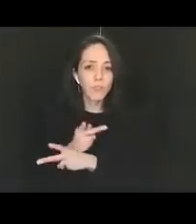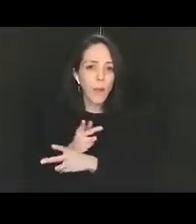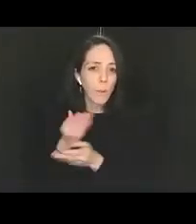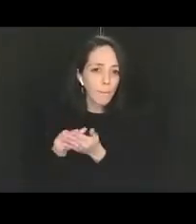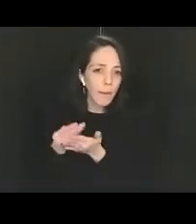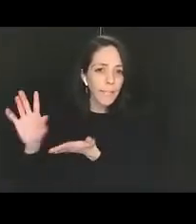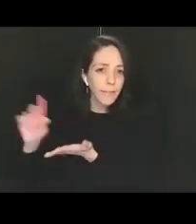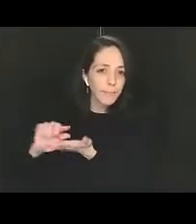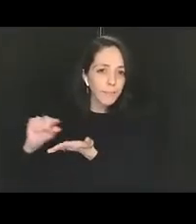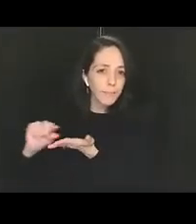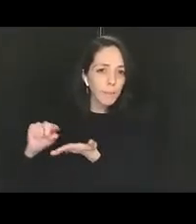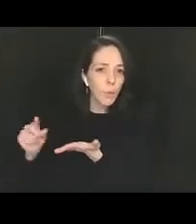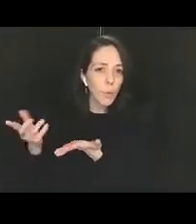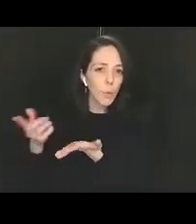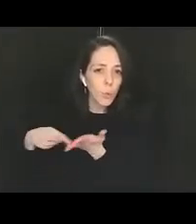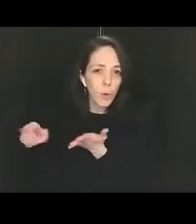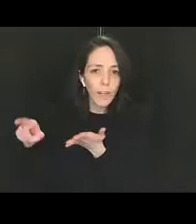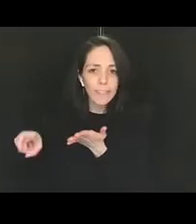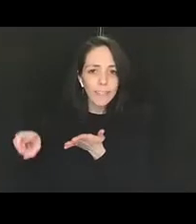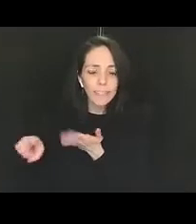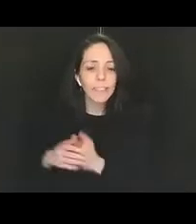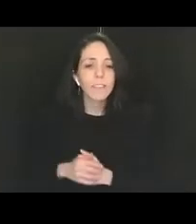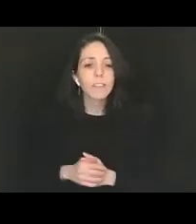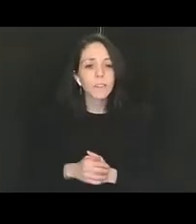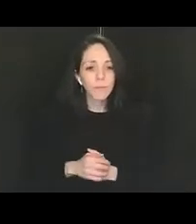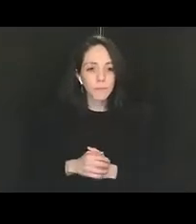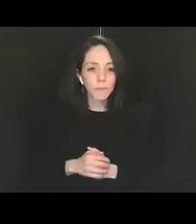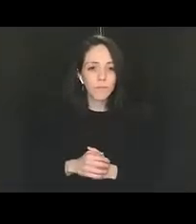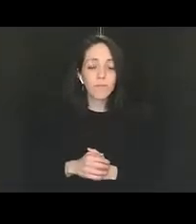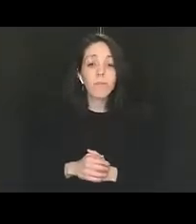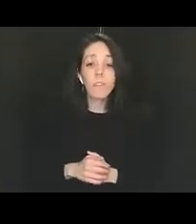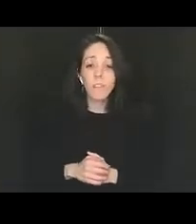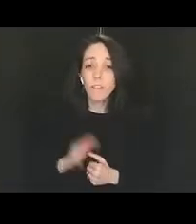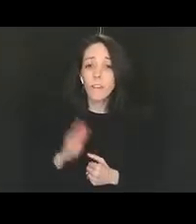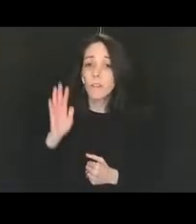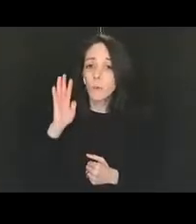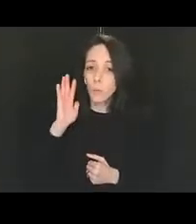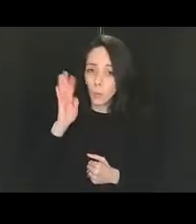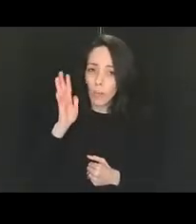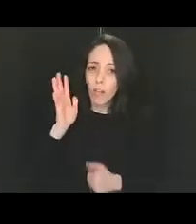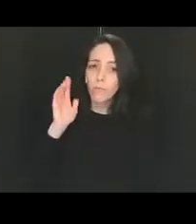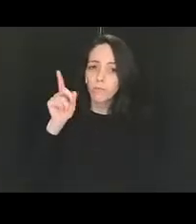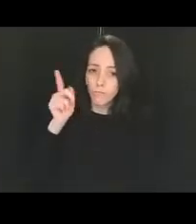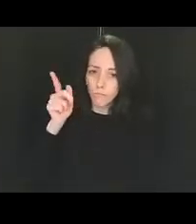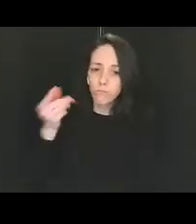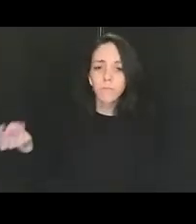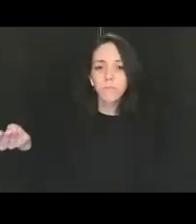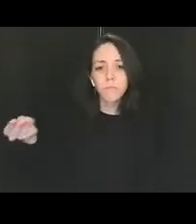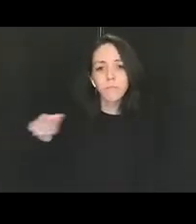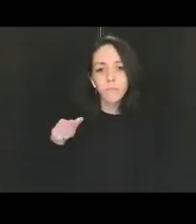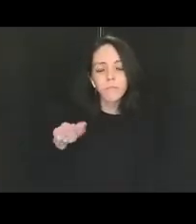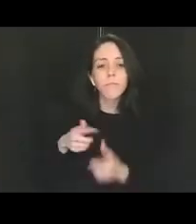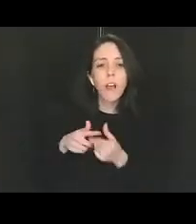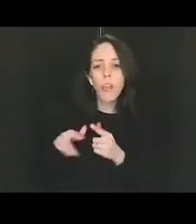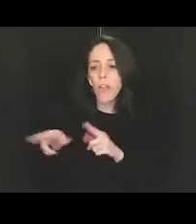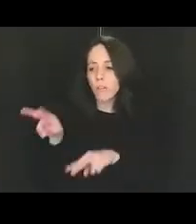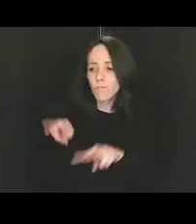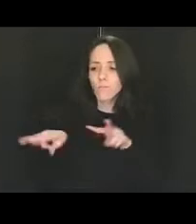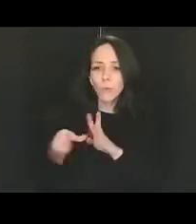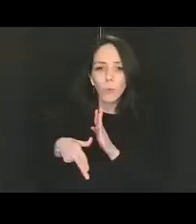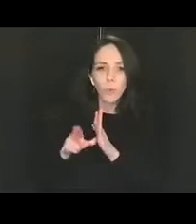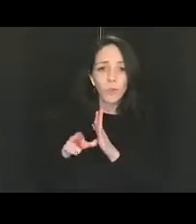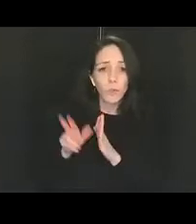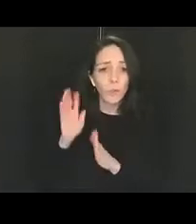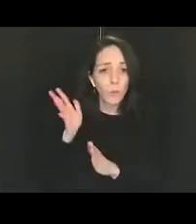But that level of detail will be provided in terms of line items. So I